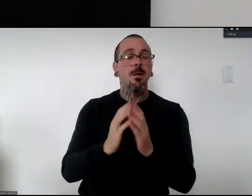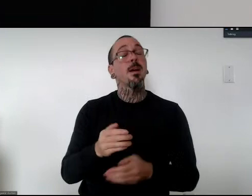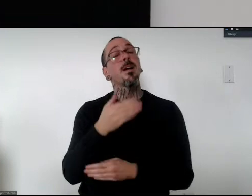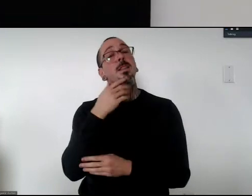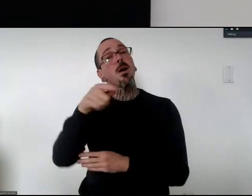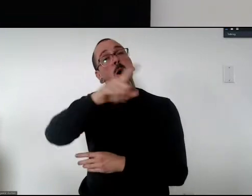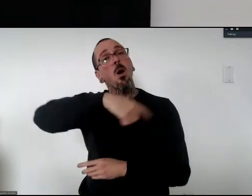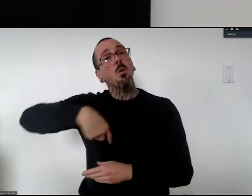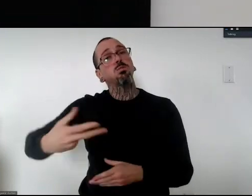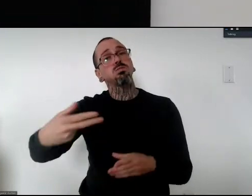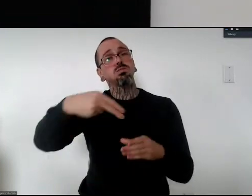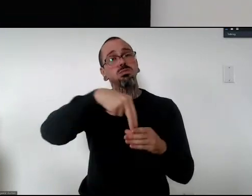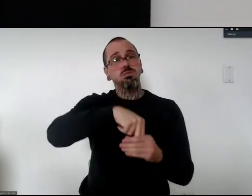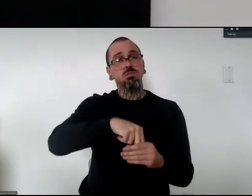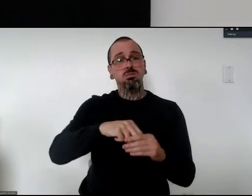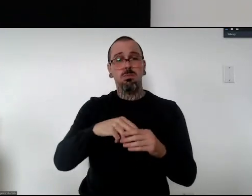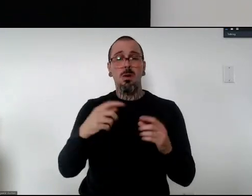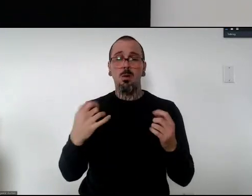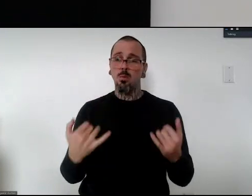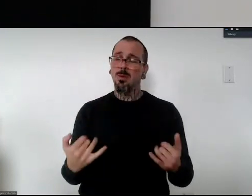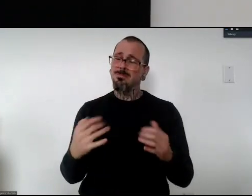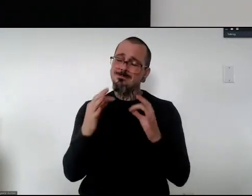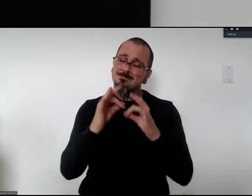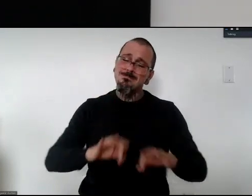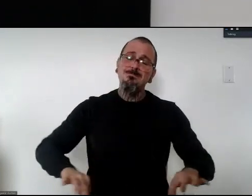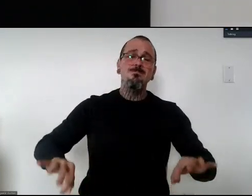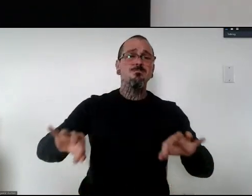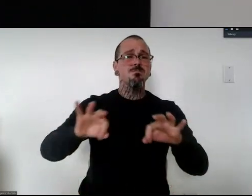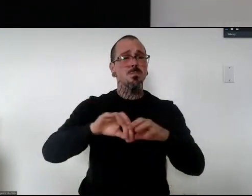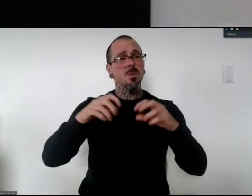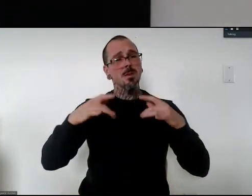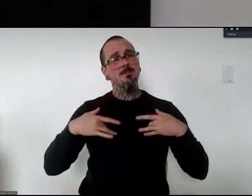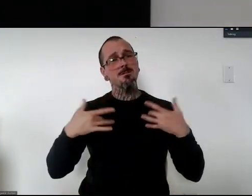being a part of today's important event.